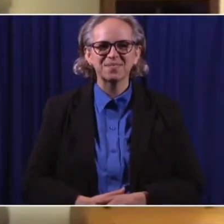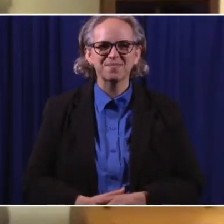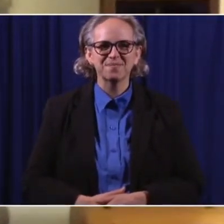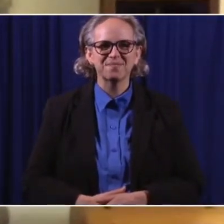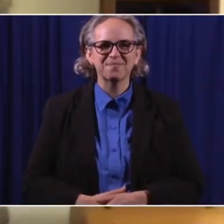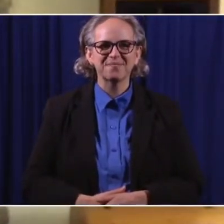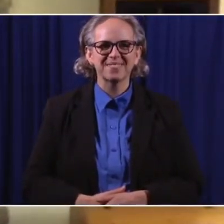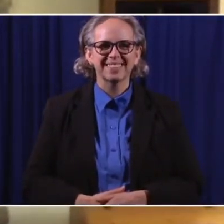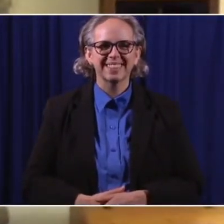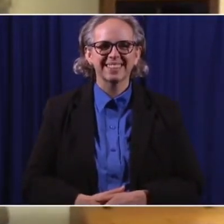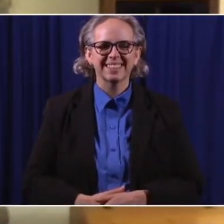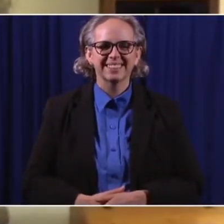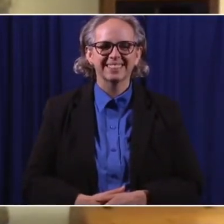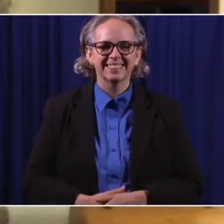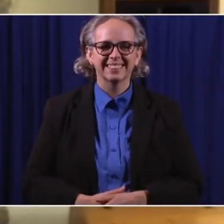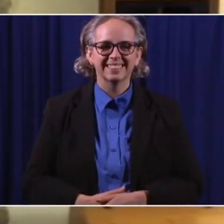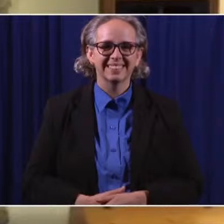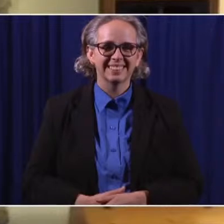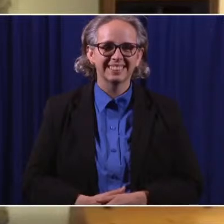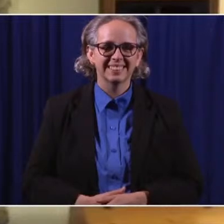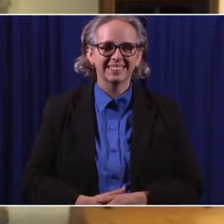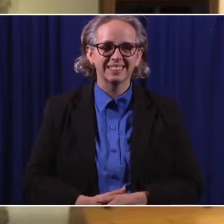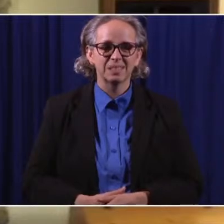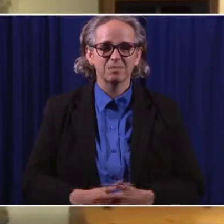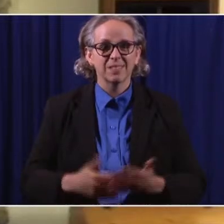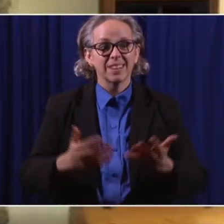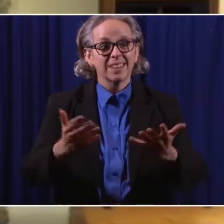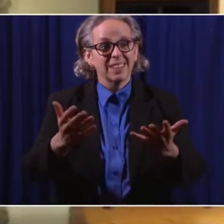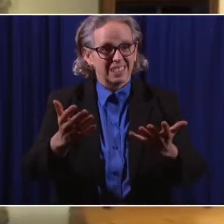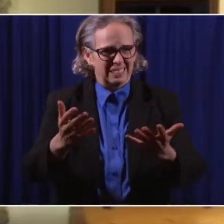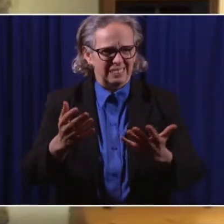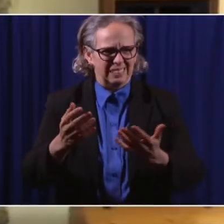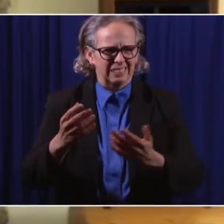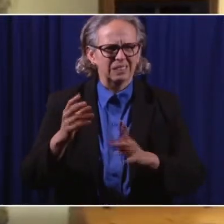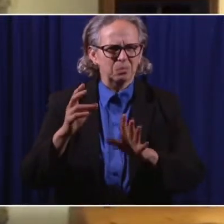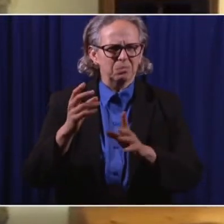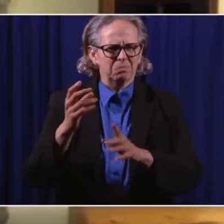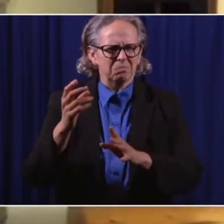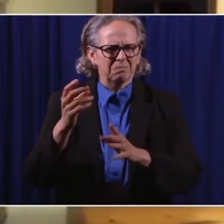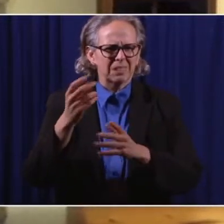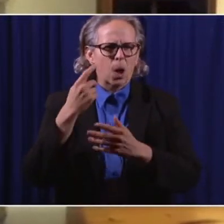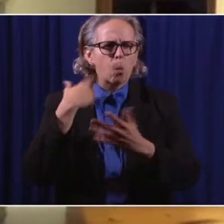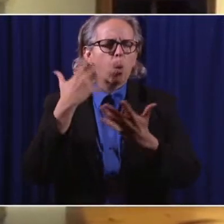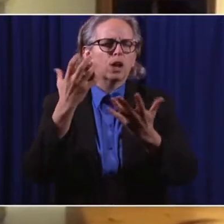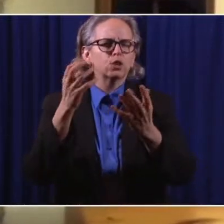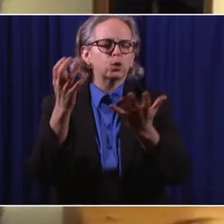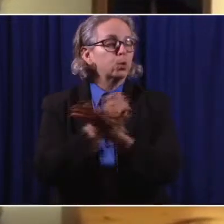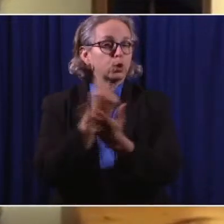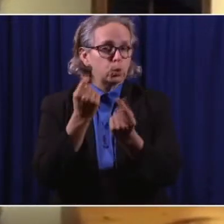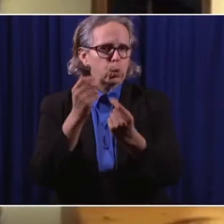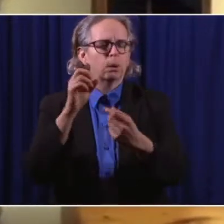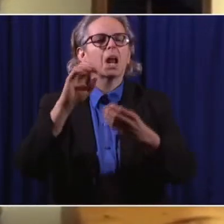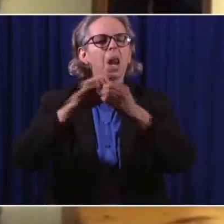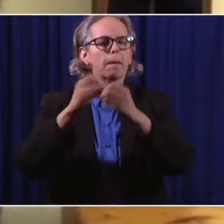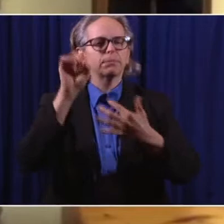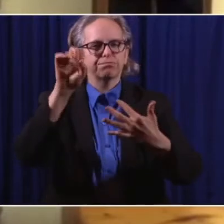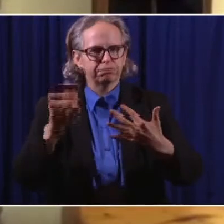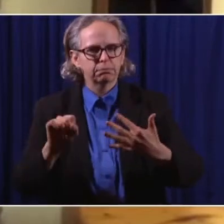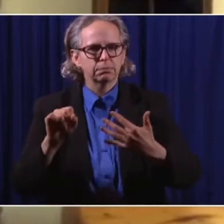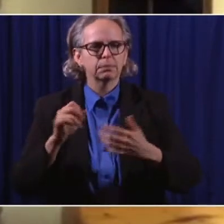In just a few minutes, we will be discussing our new numbers for today, as well as what